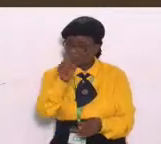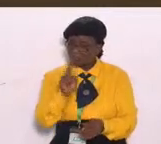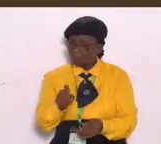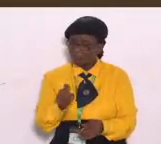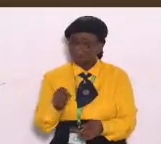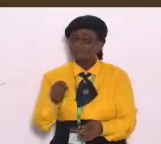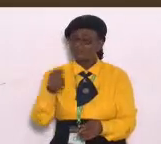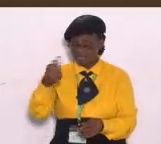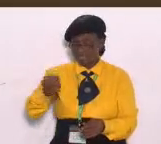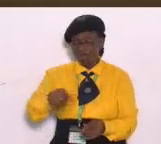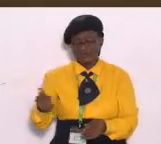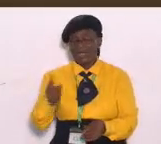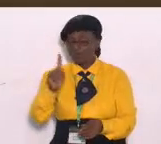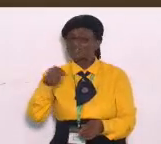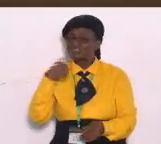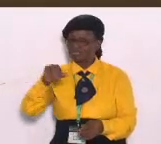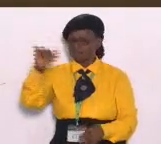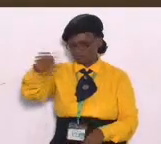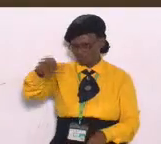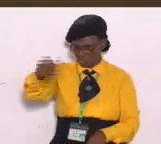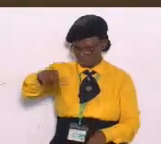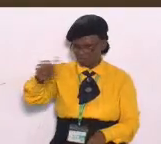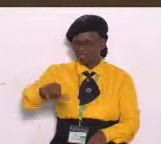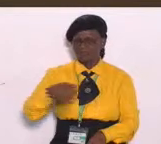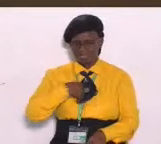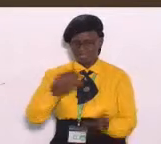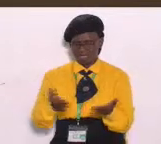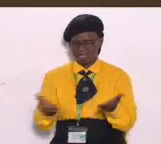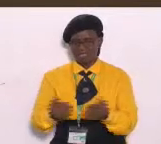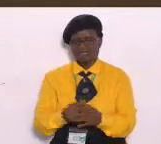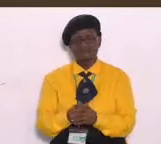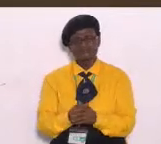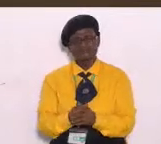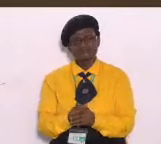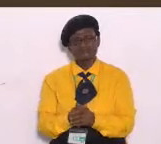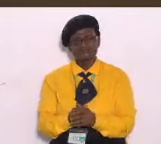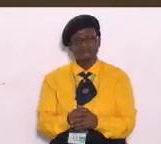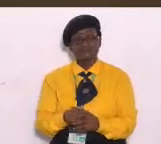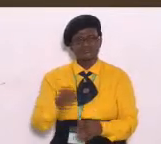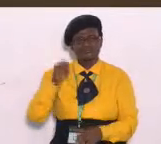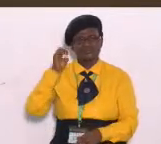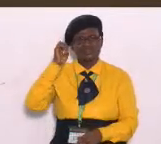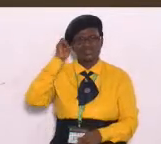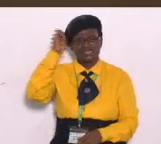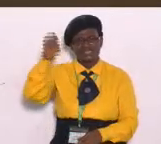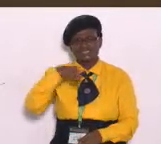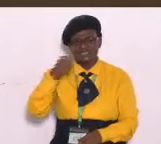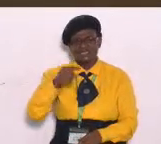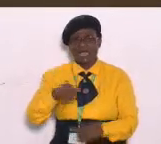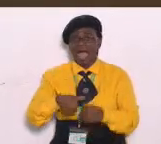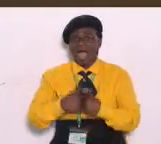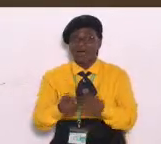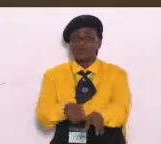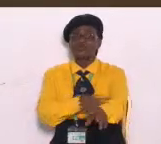The other one said, yes. Ah. He said, for how long have you been